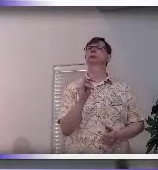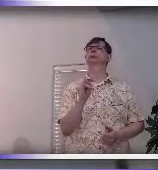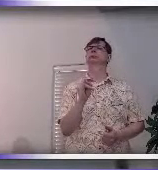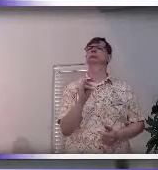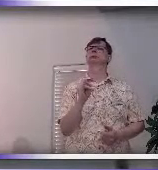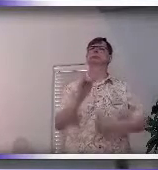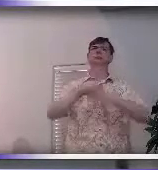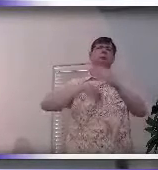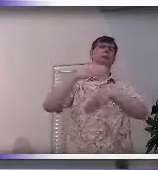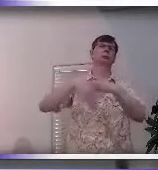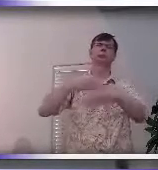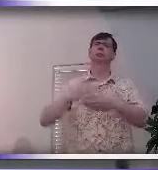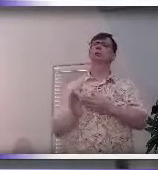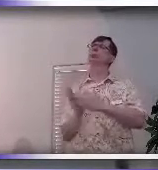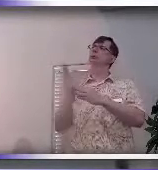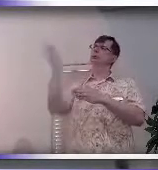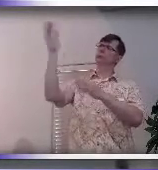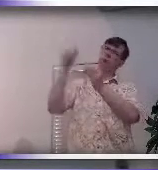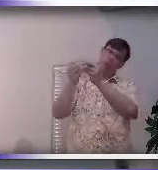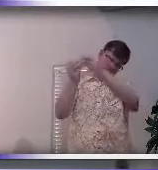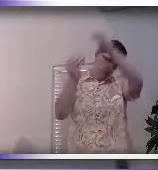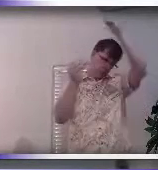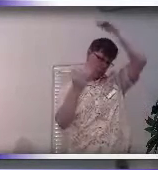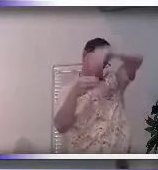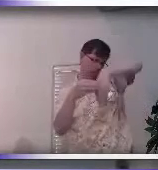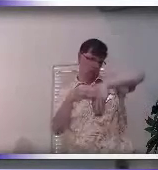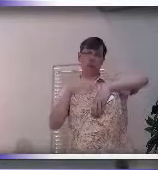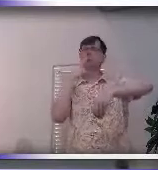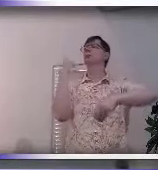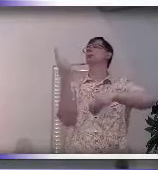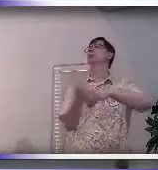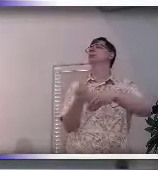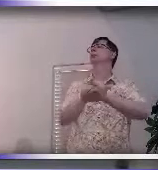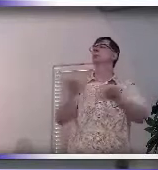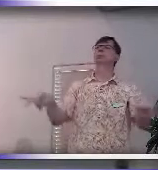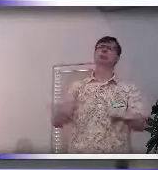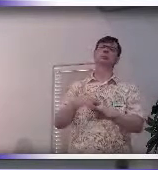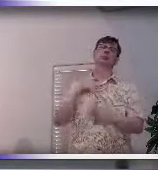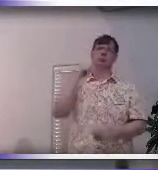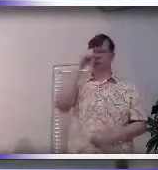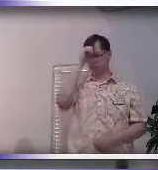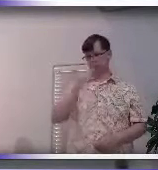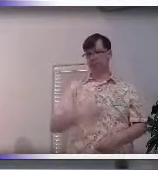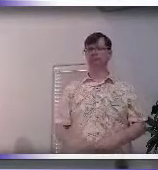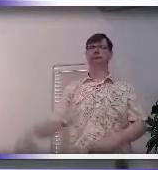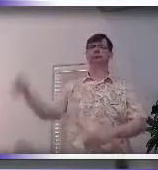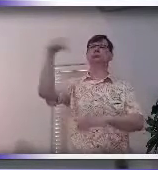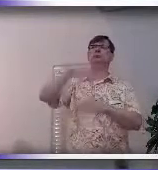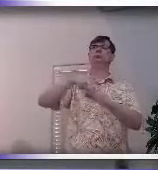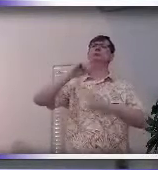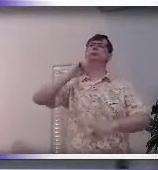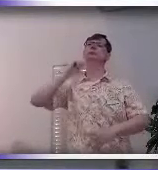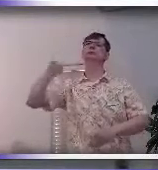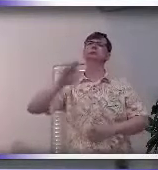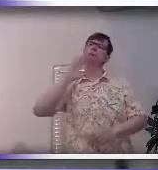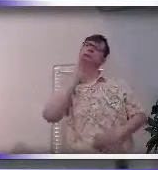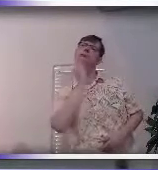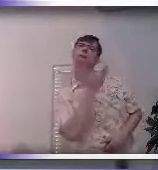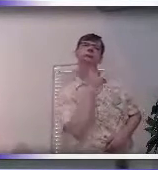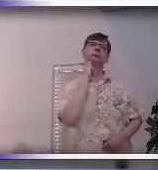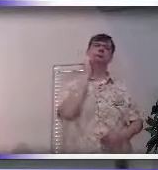it's rolled up and put with the things we used to believe. As we stand in the truth of our being and the truth of